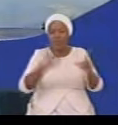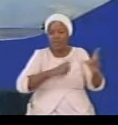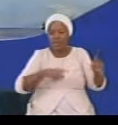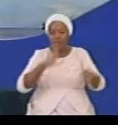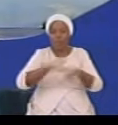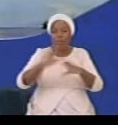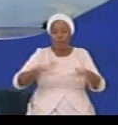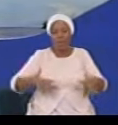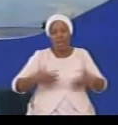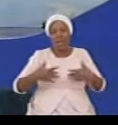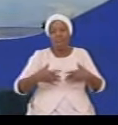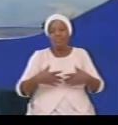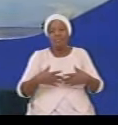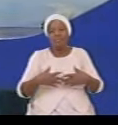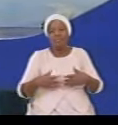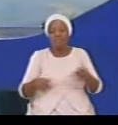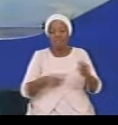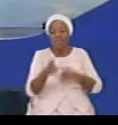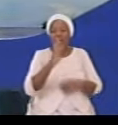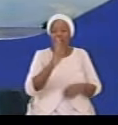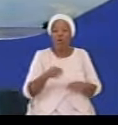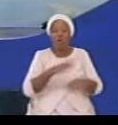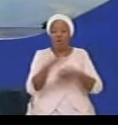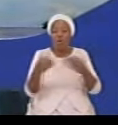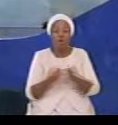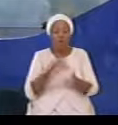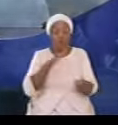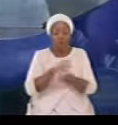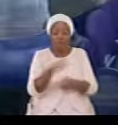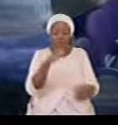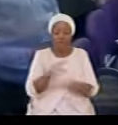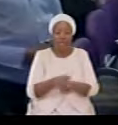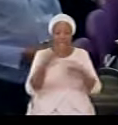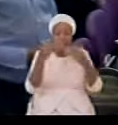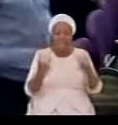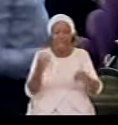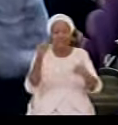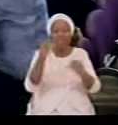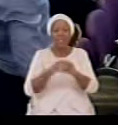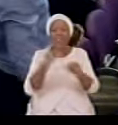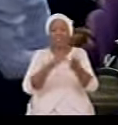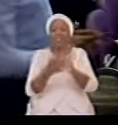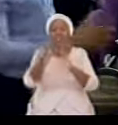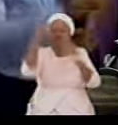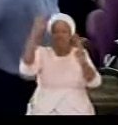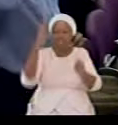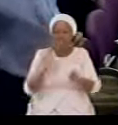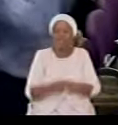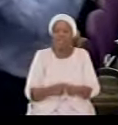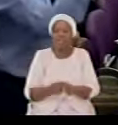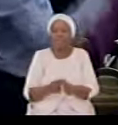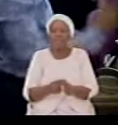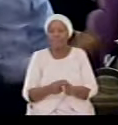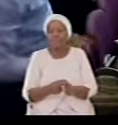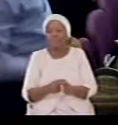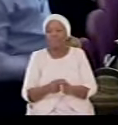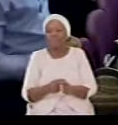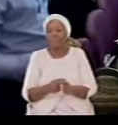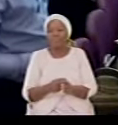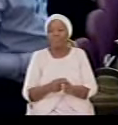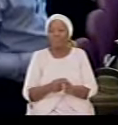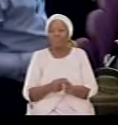your life, they are all done and fulfilled in Jesus' name.